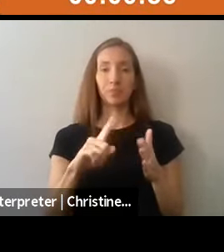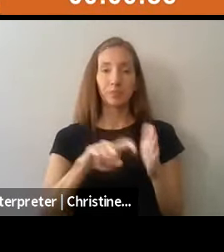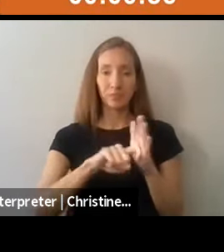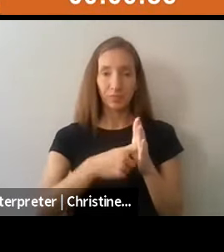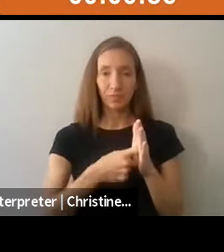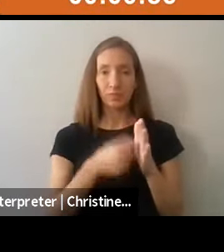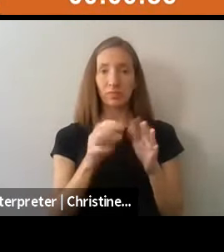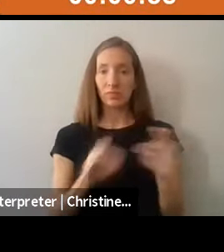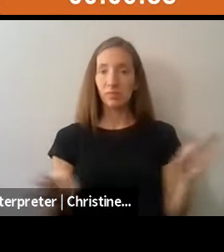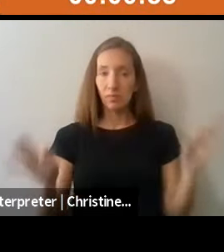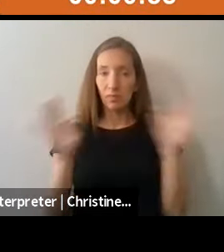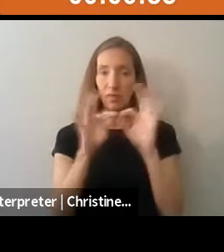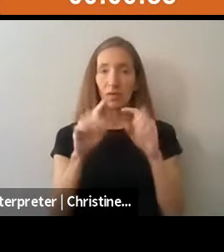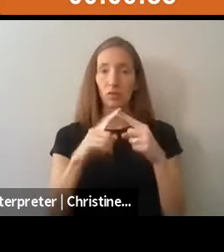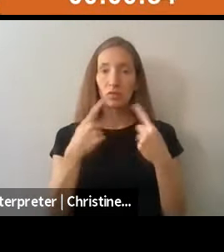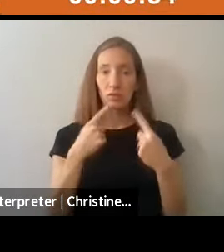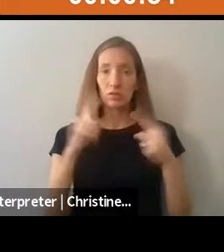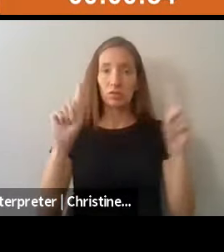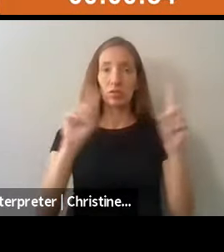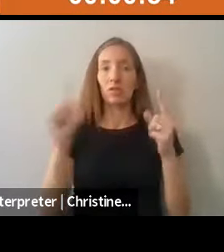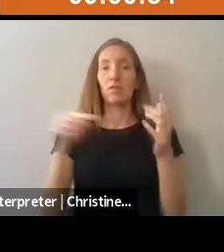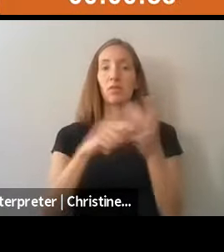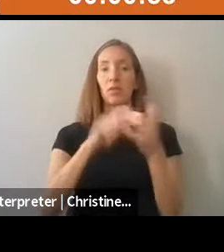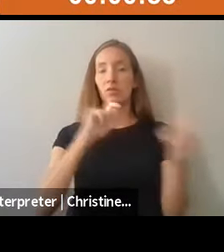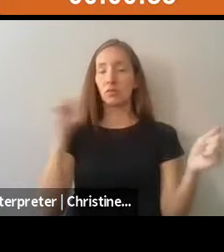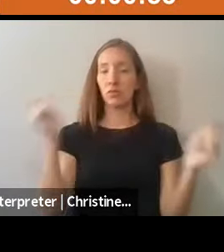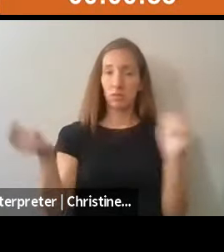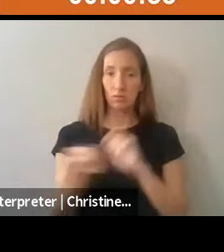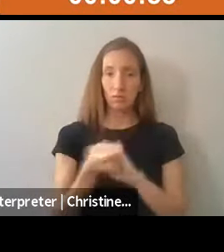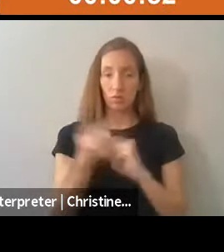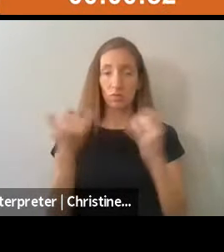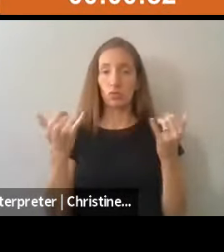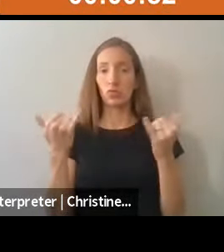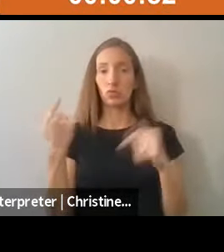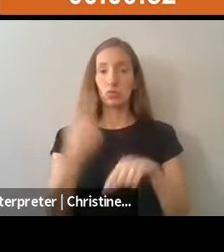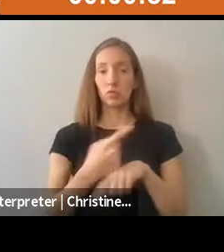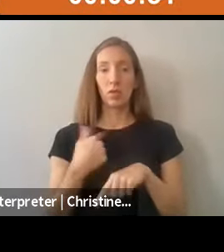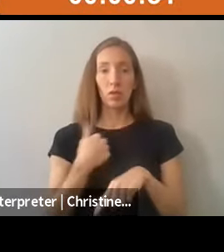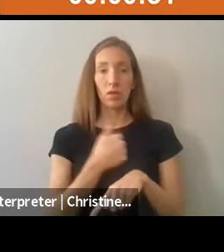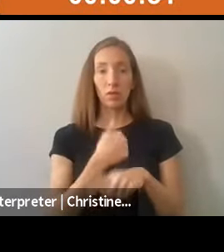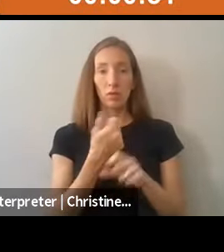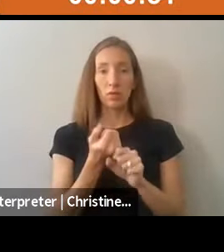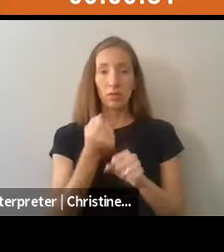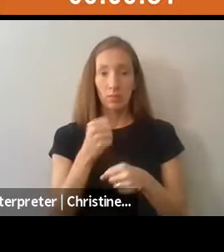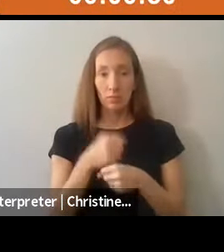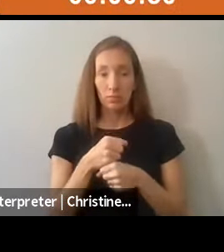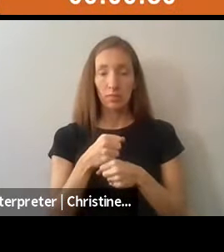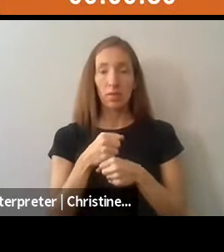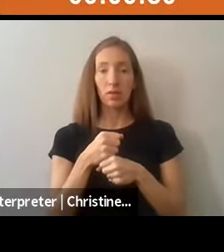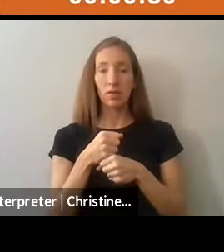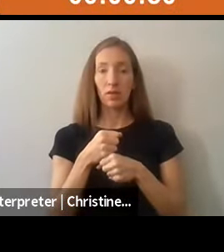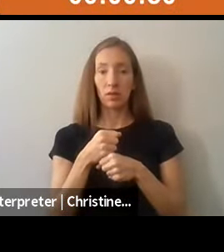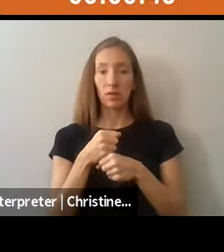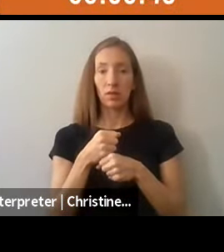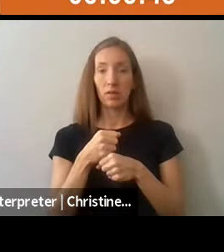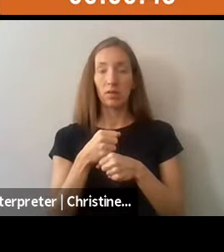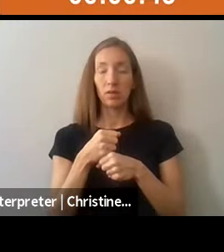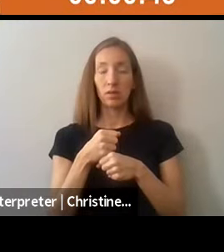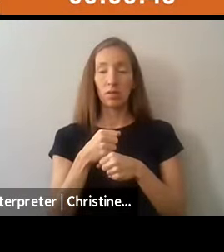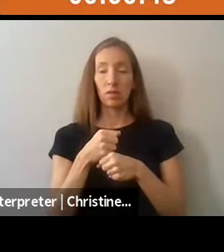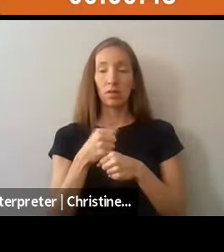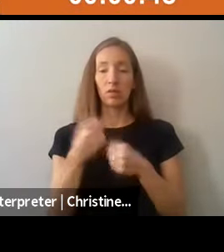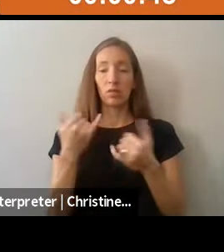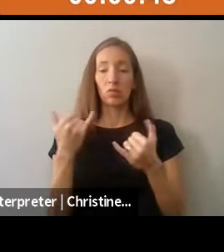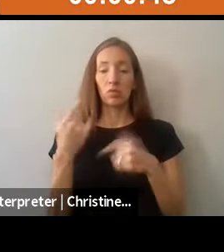to achieve the desired change. The day we make gender-based violence a real concern to all is the day where we will witness a